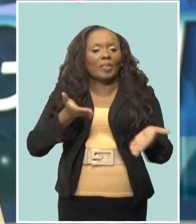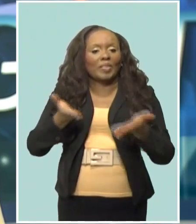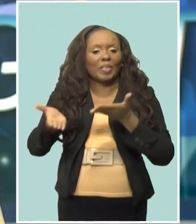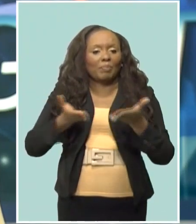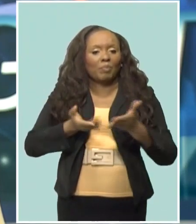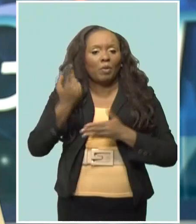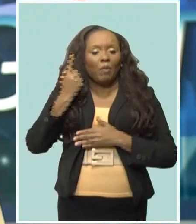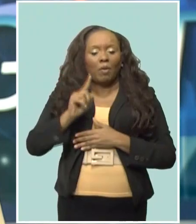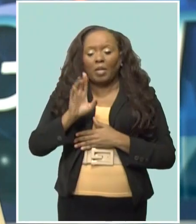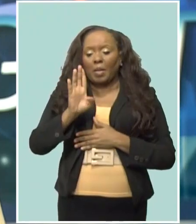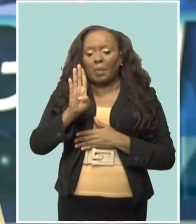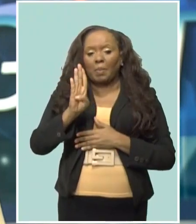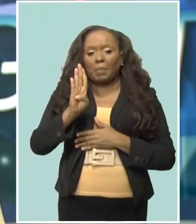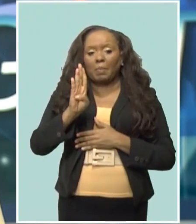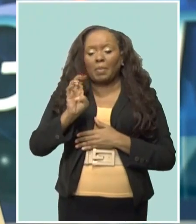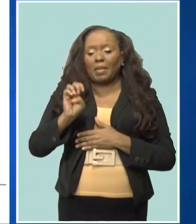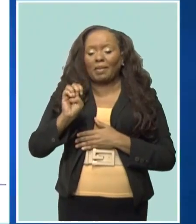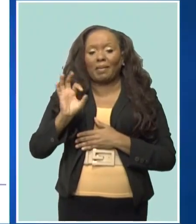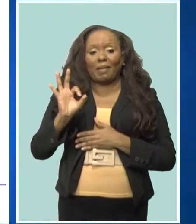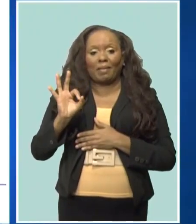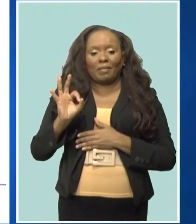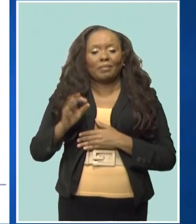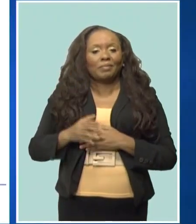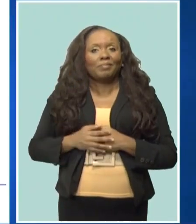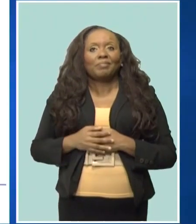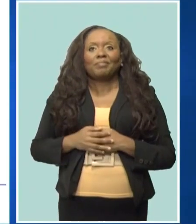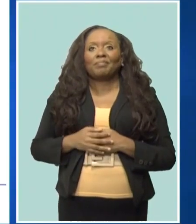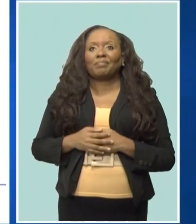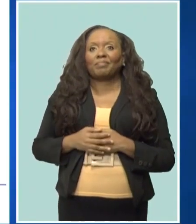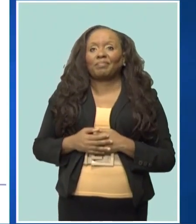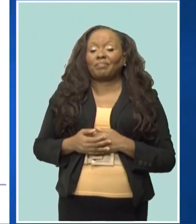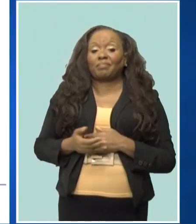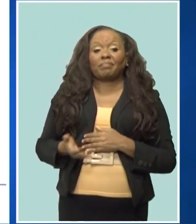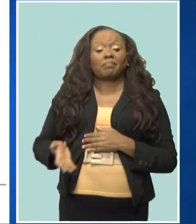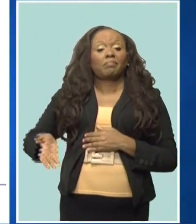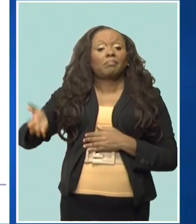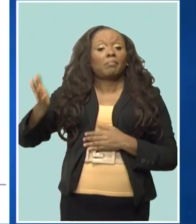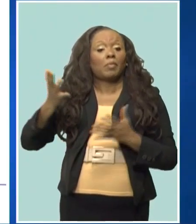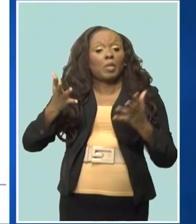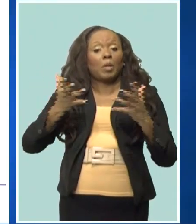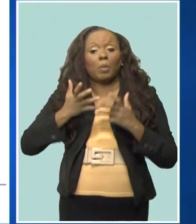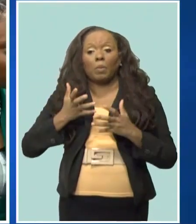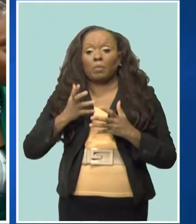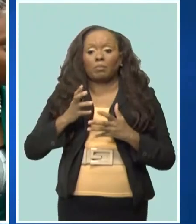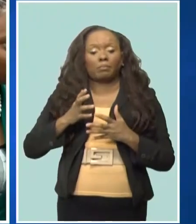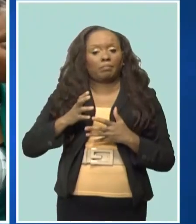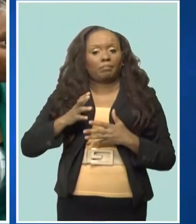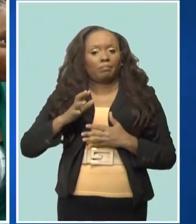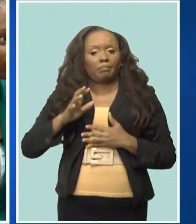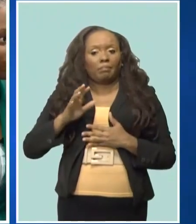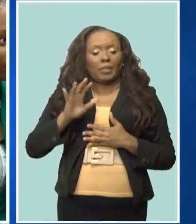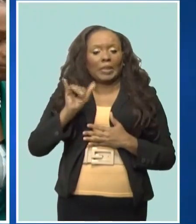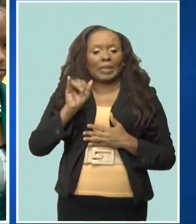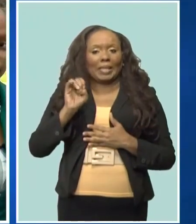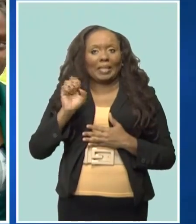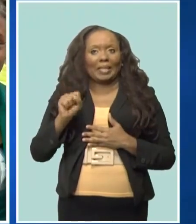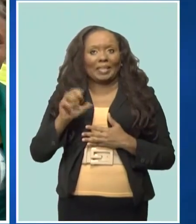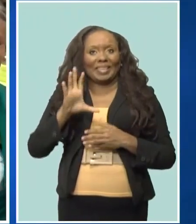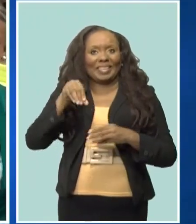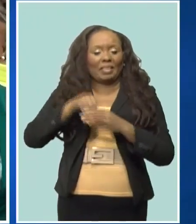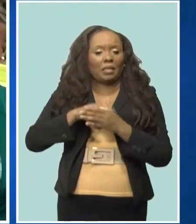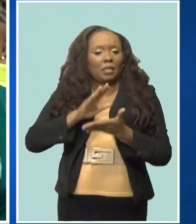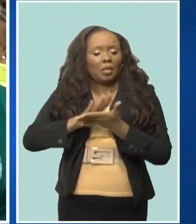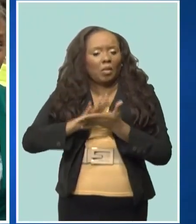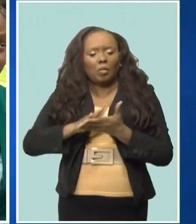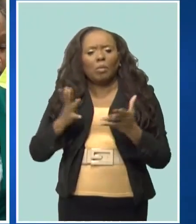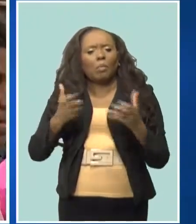Trevor Thorpe reports. Expanding the youth entrepreneurship scheme into schools and developing young people and setting them on a